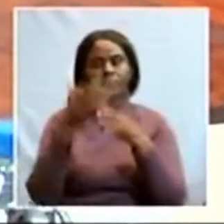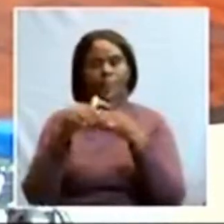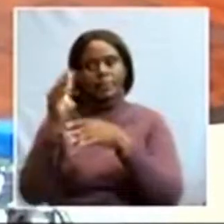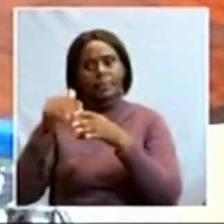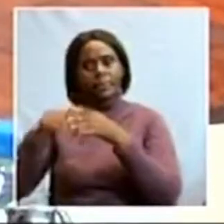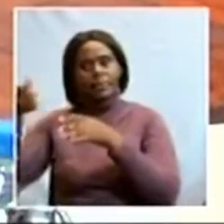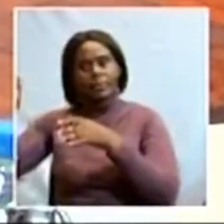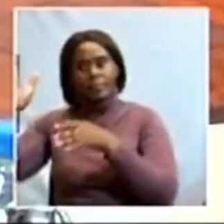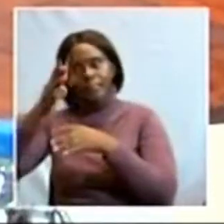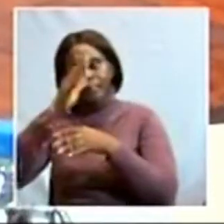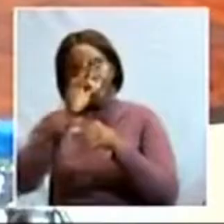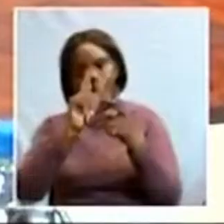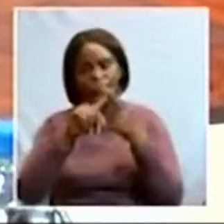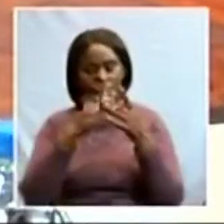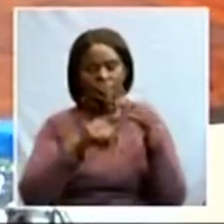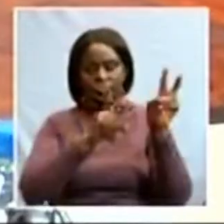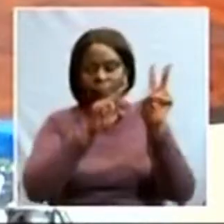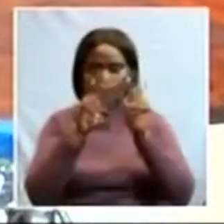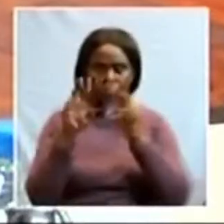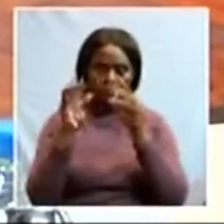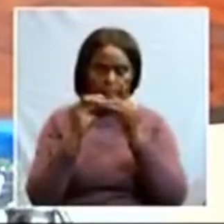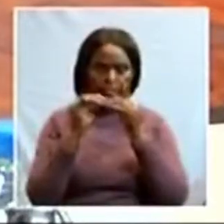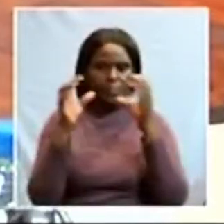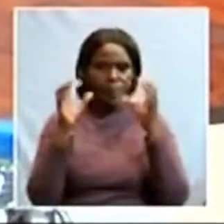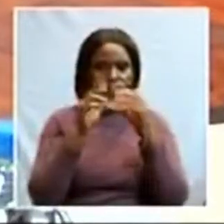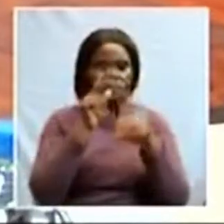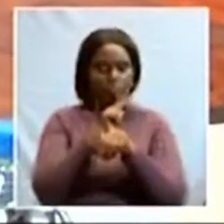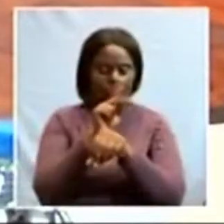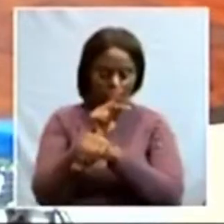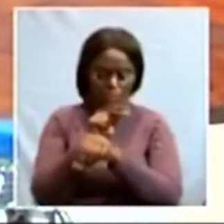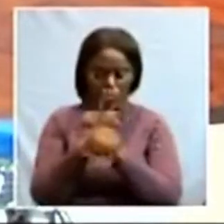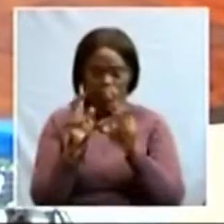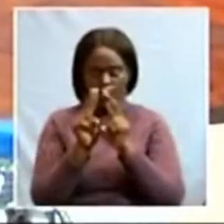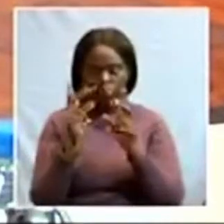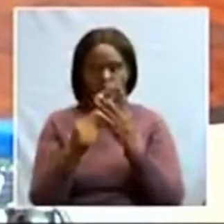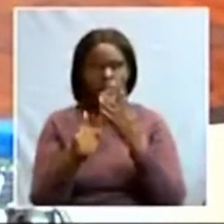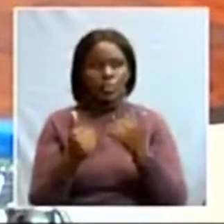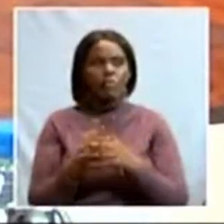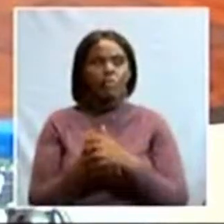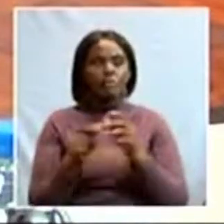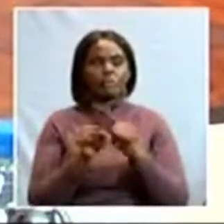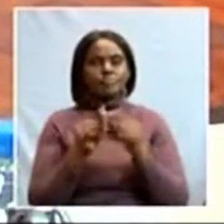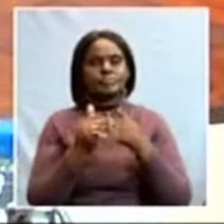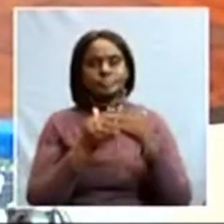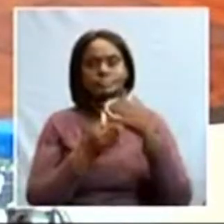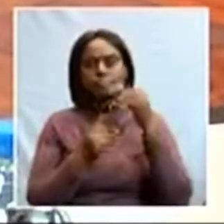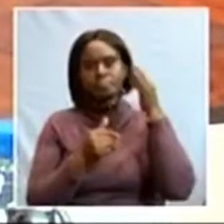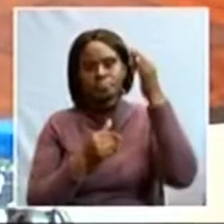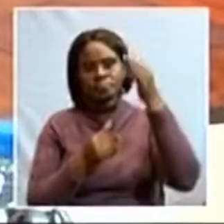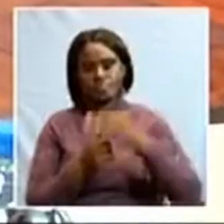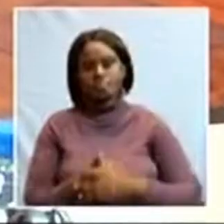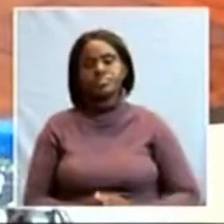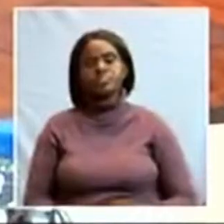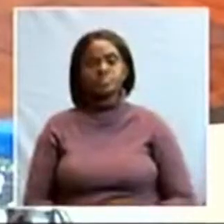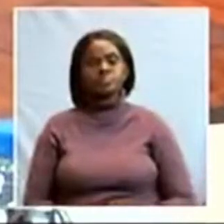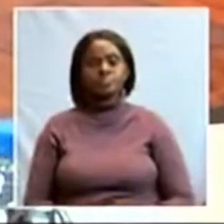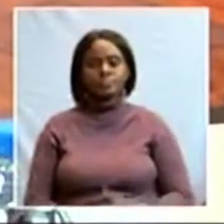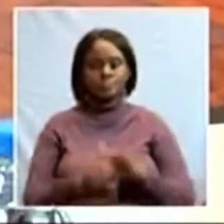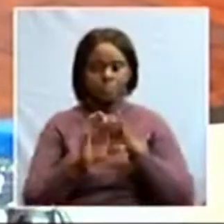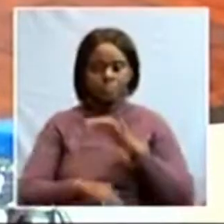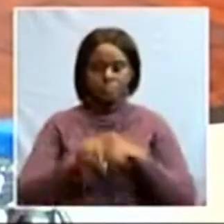field to monitor community projects. So moving forward,